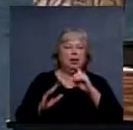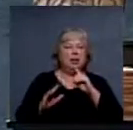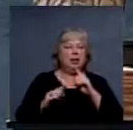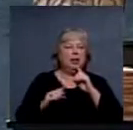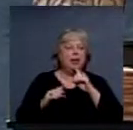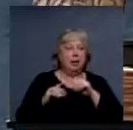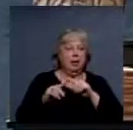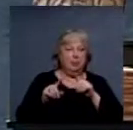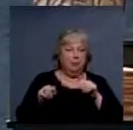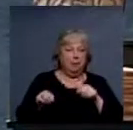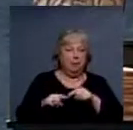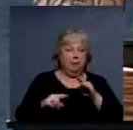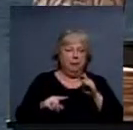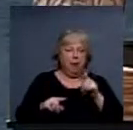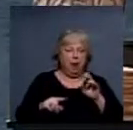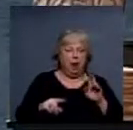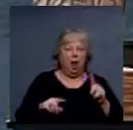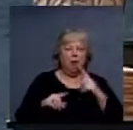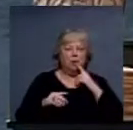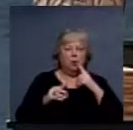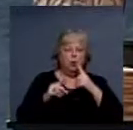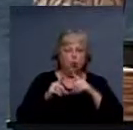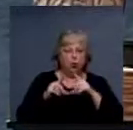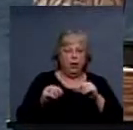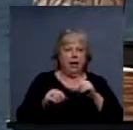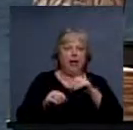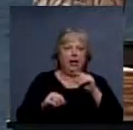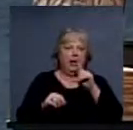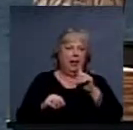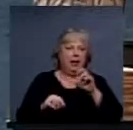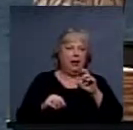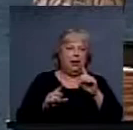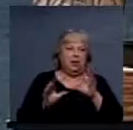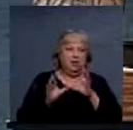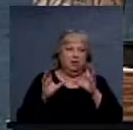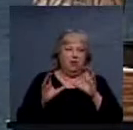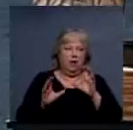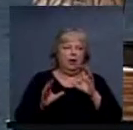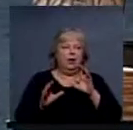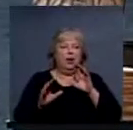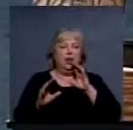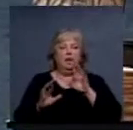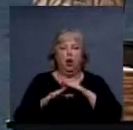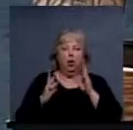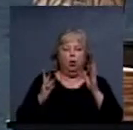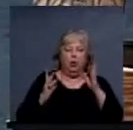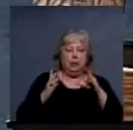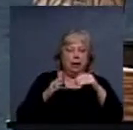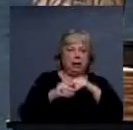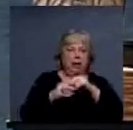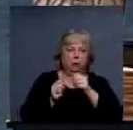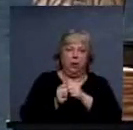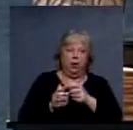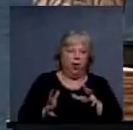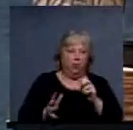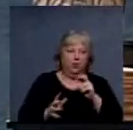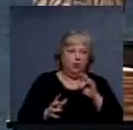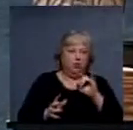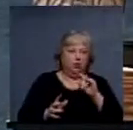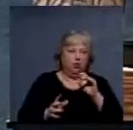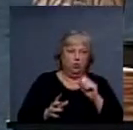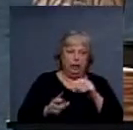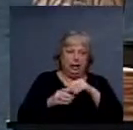platinum, which will add to reduced noise levels externally. The facility is currently open internally without the suites for dogs being